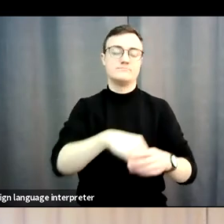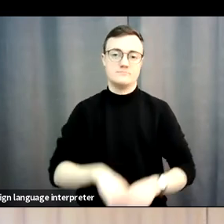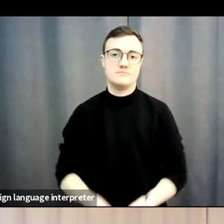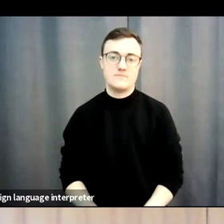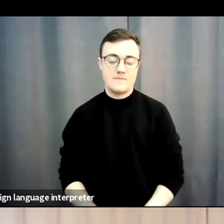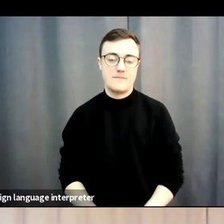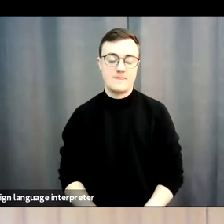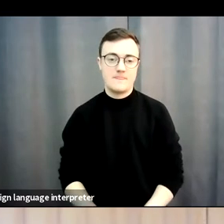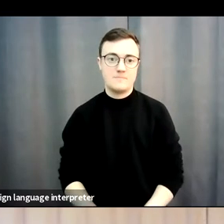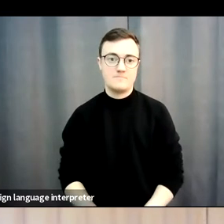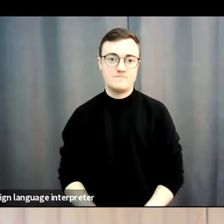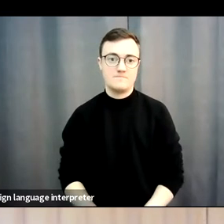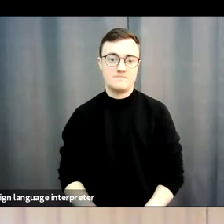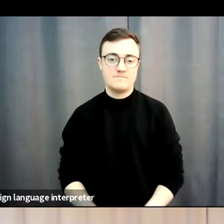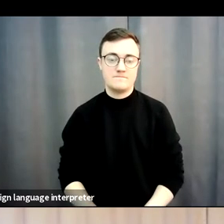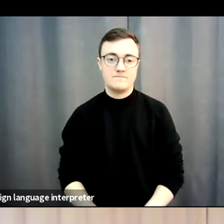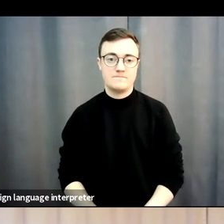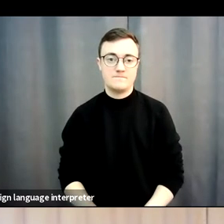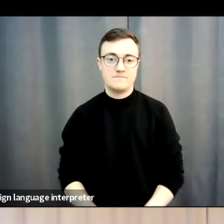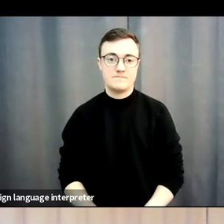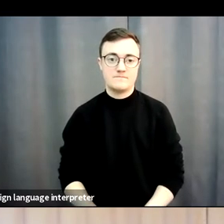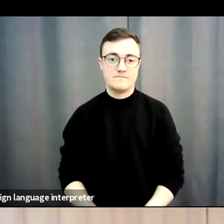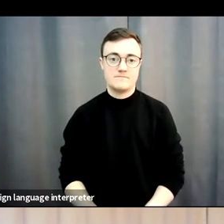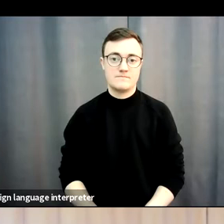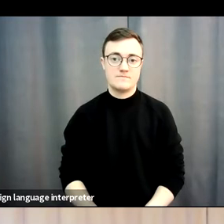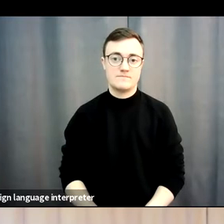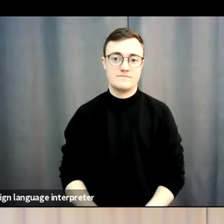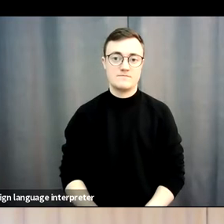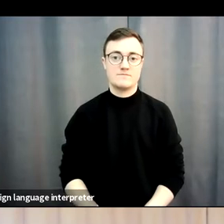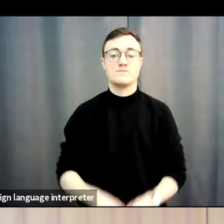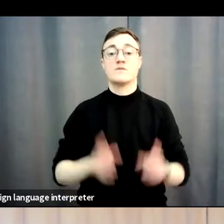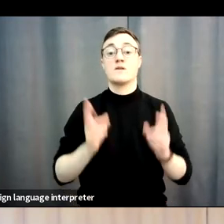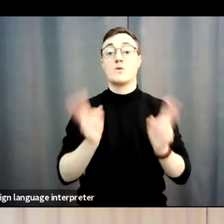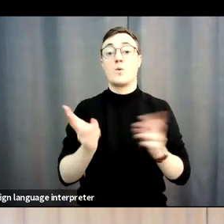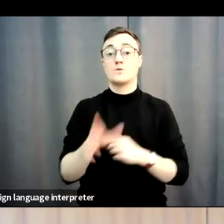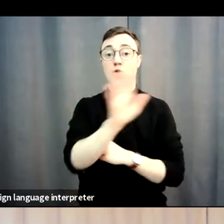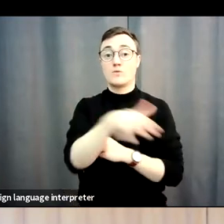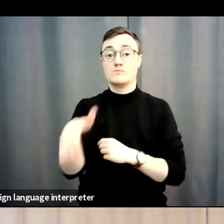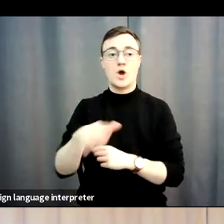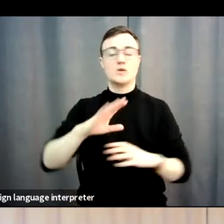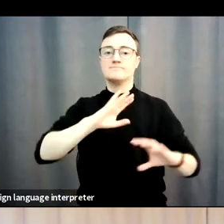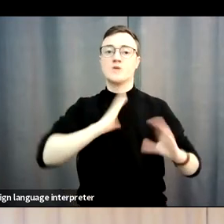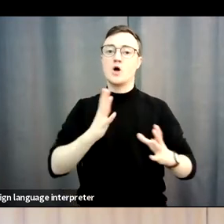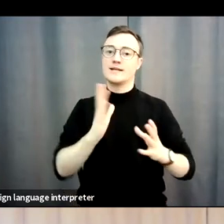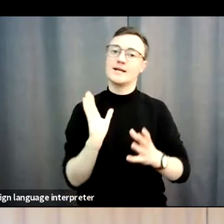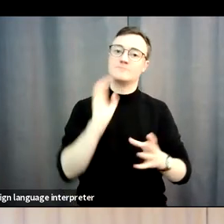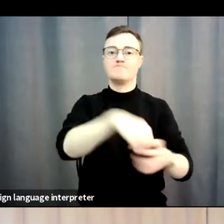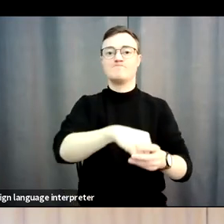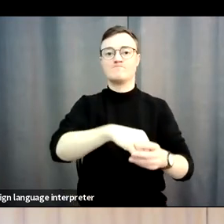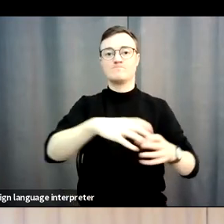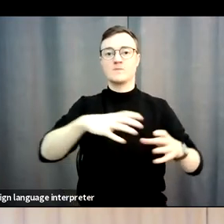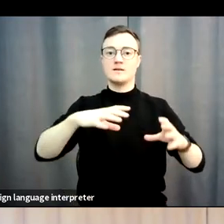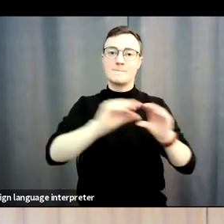Another major challenge is the lack of access to areas and environments that are important. This is quite often due to